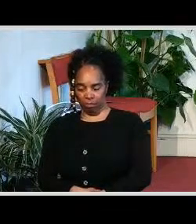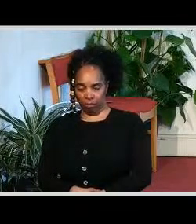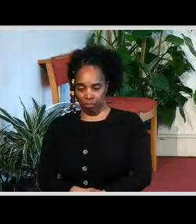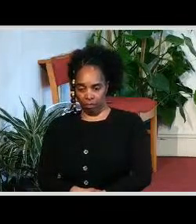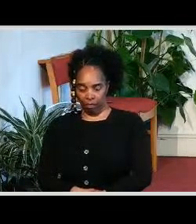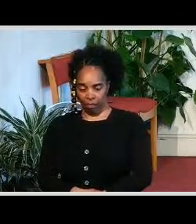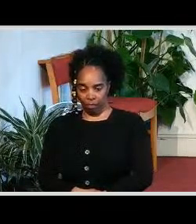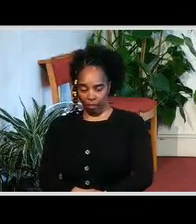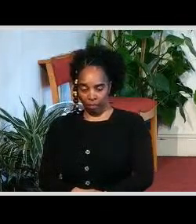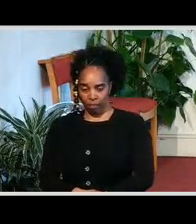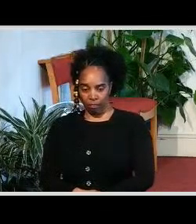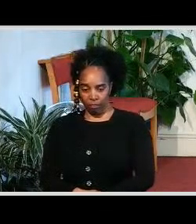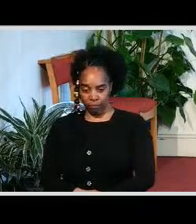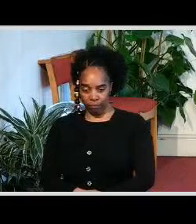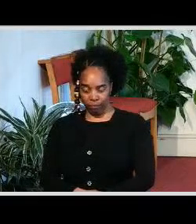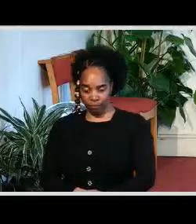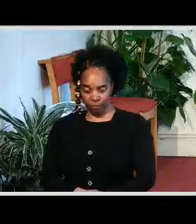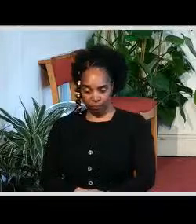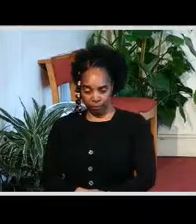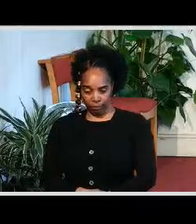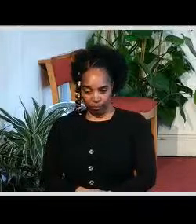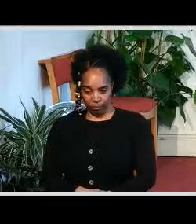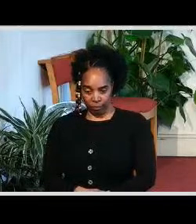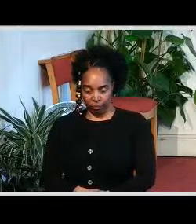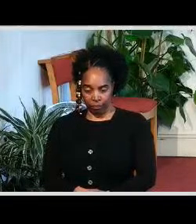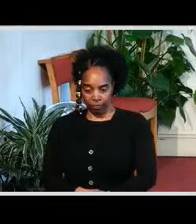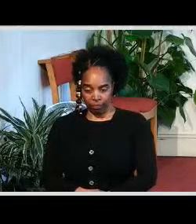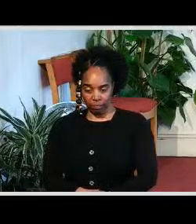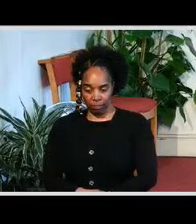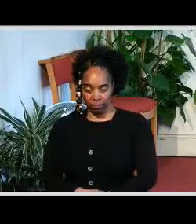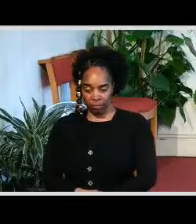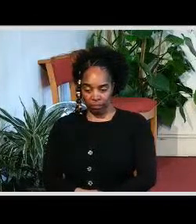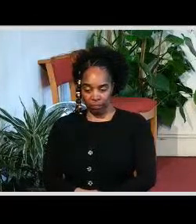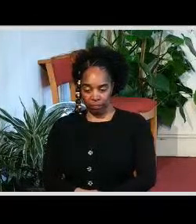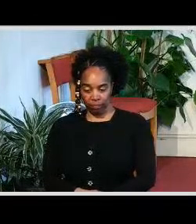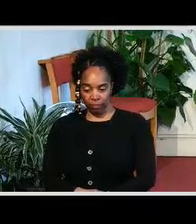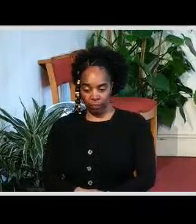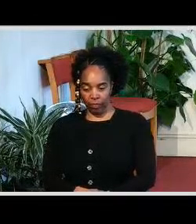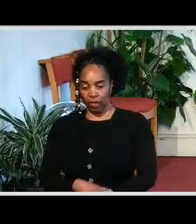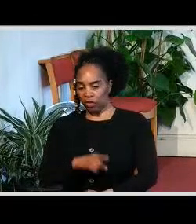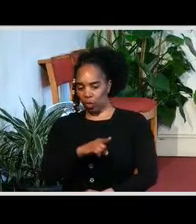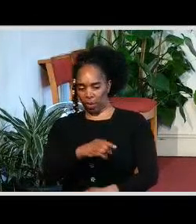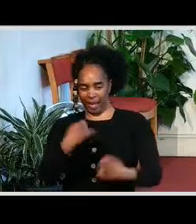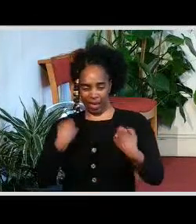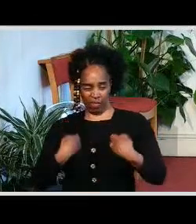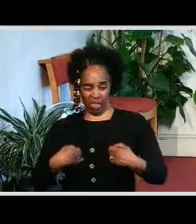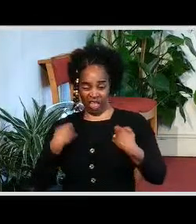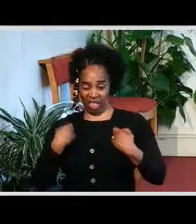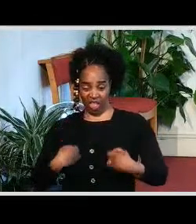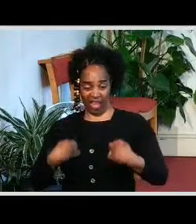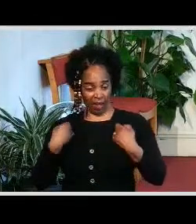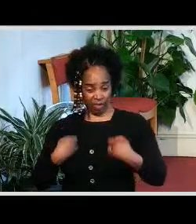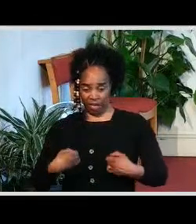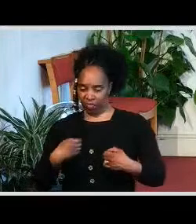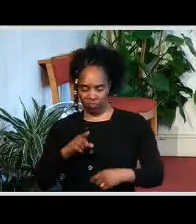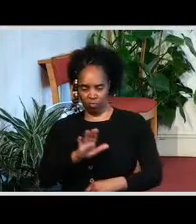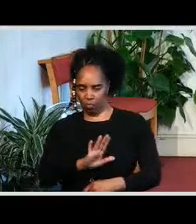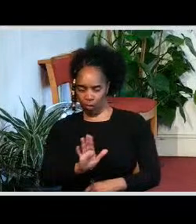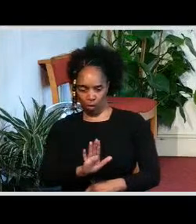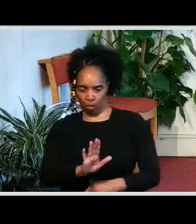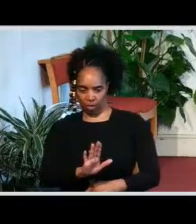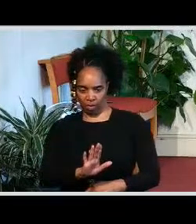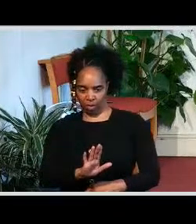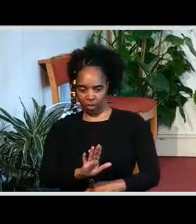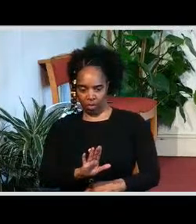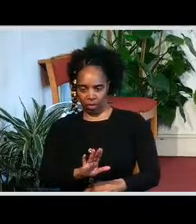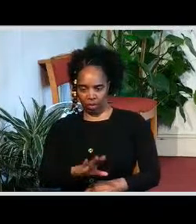environment, issue, I would call it an issue. It's not a disease, and I want to make it very clear, these are